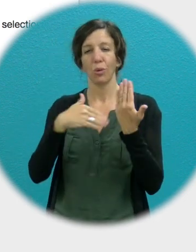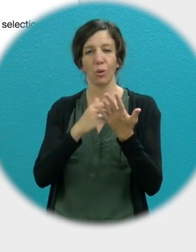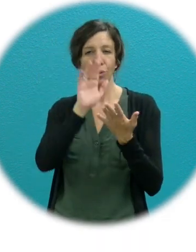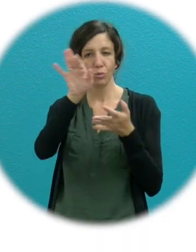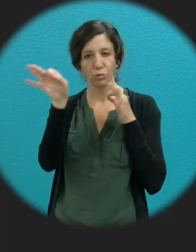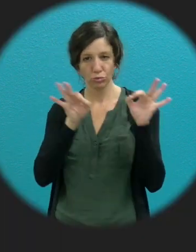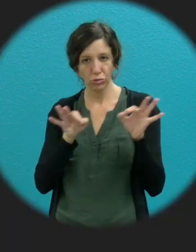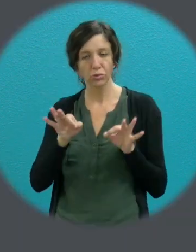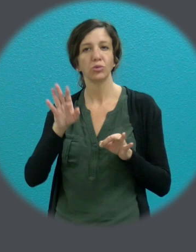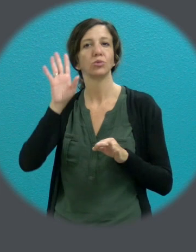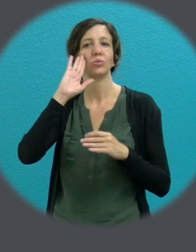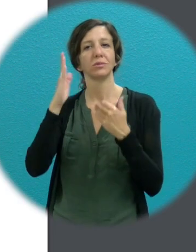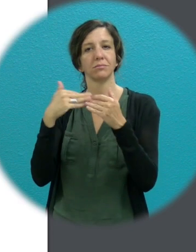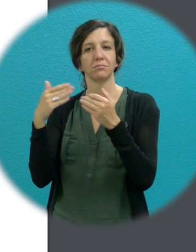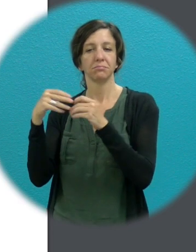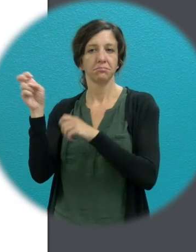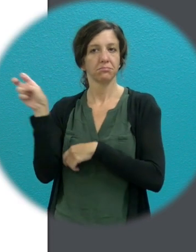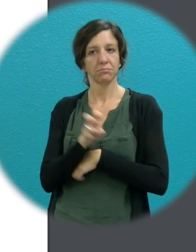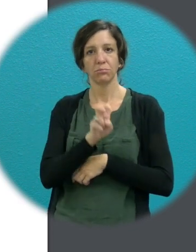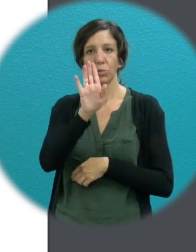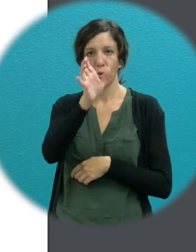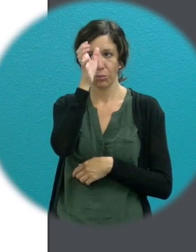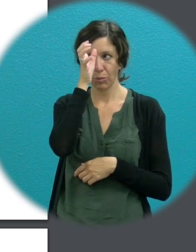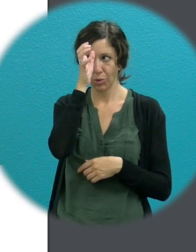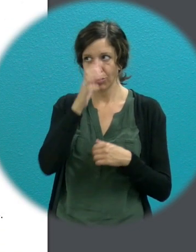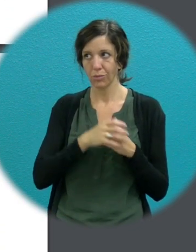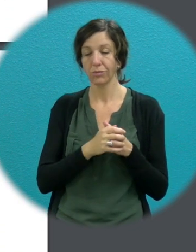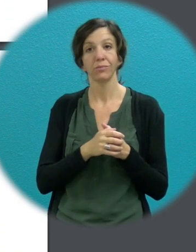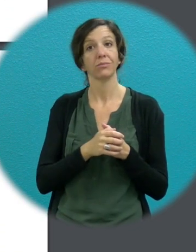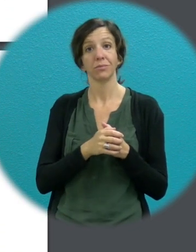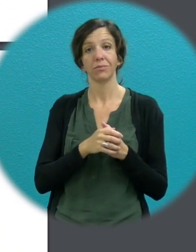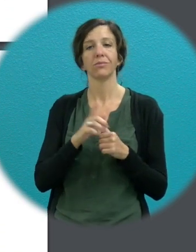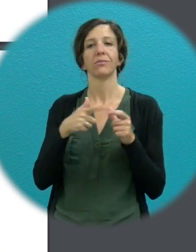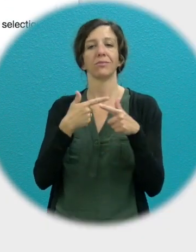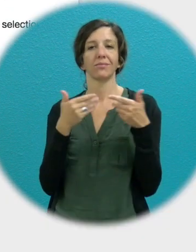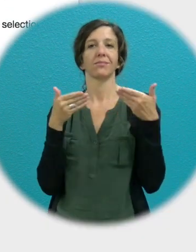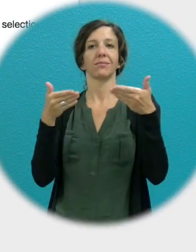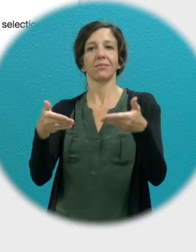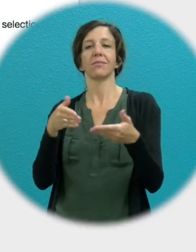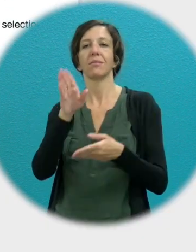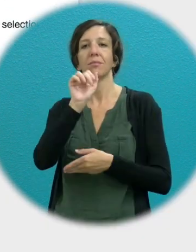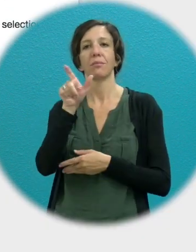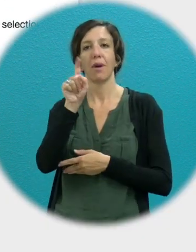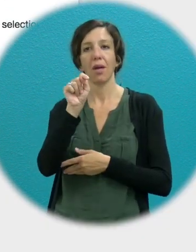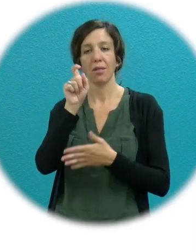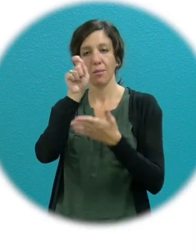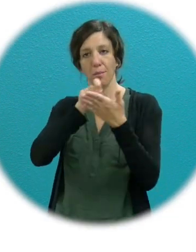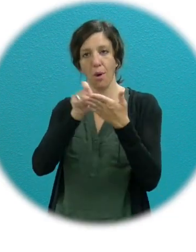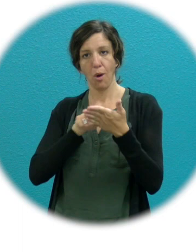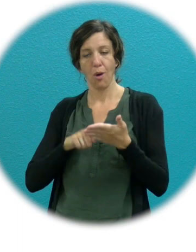instructions. Otherwise, you may continue to the ballot marking application.